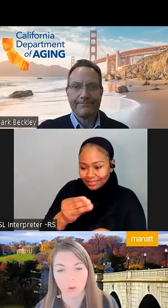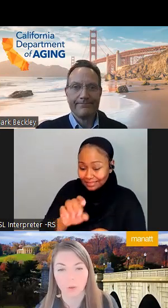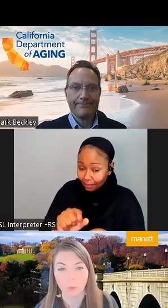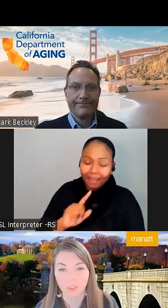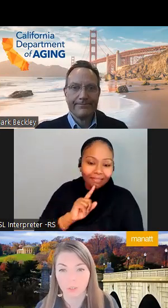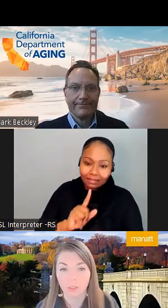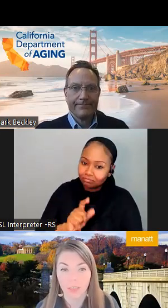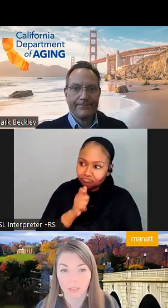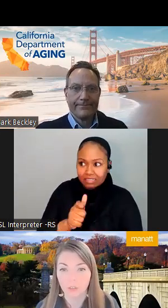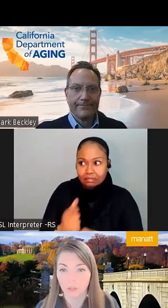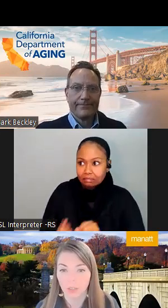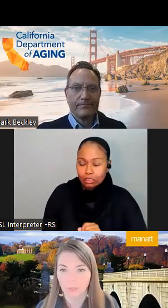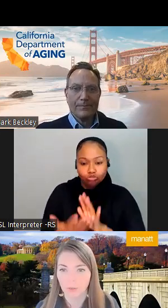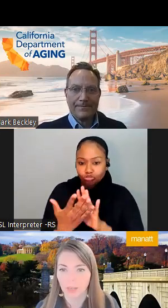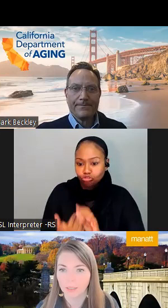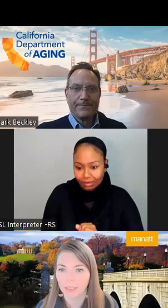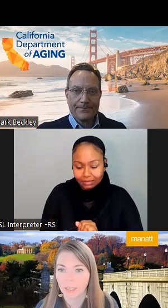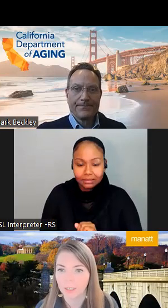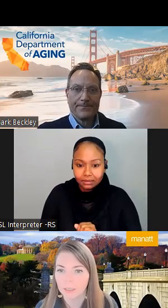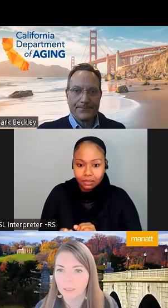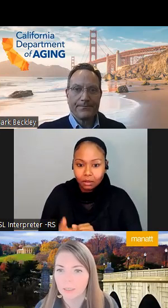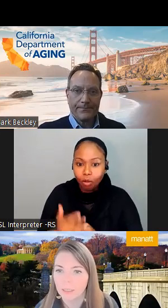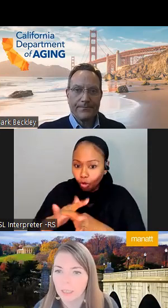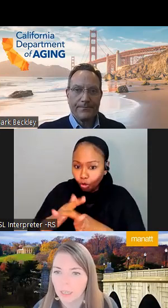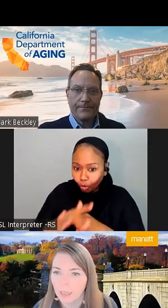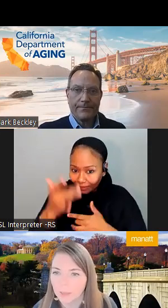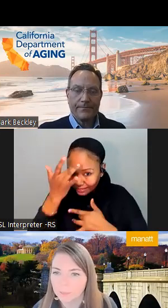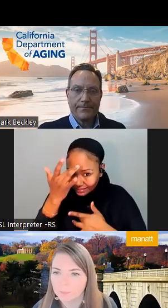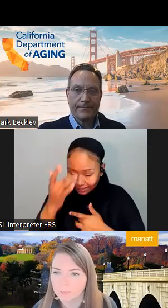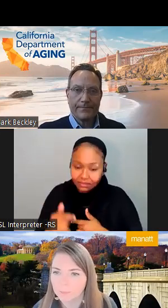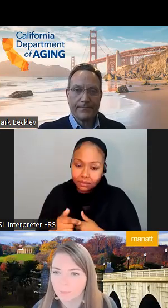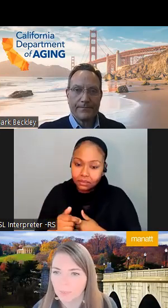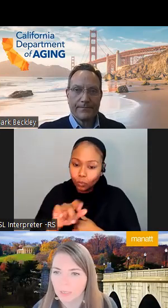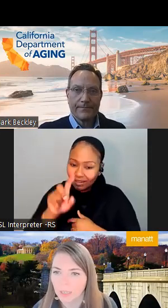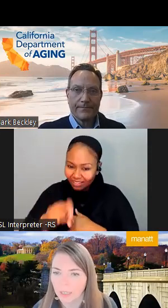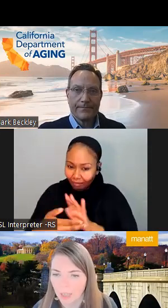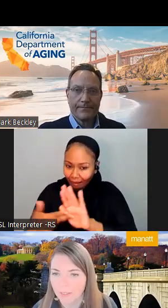an early or a regional stage, so highlight there.